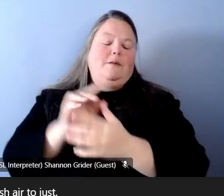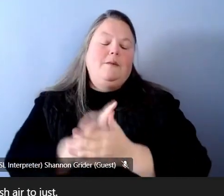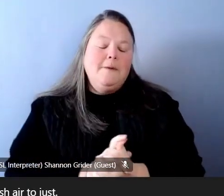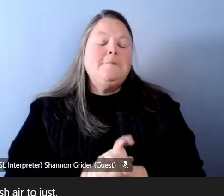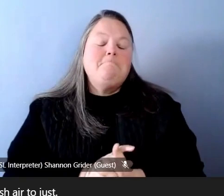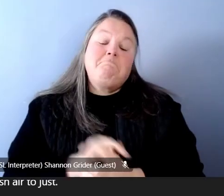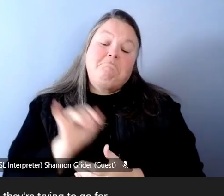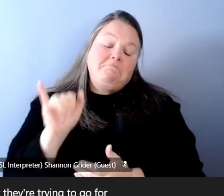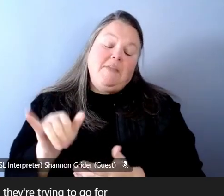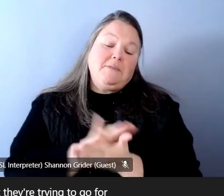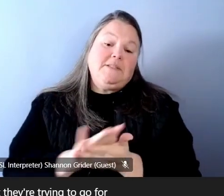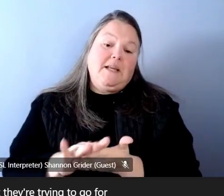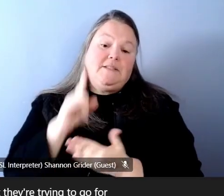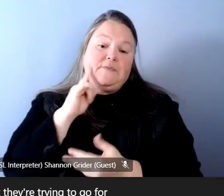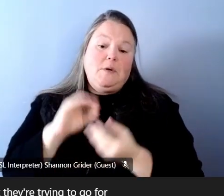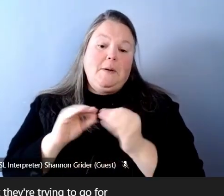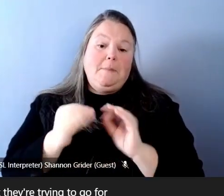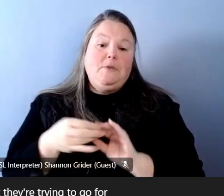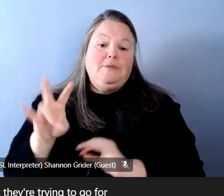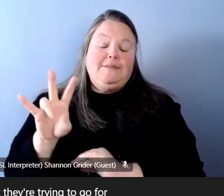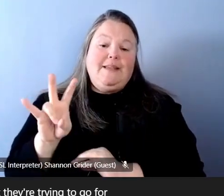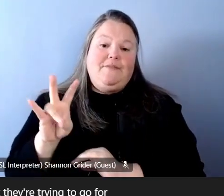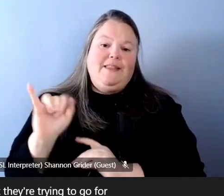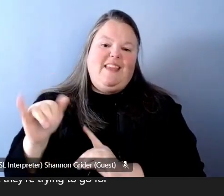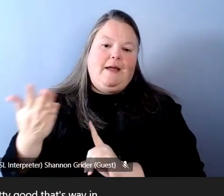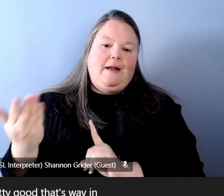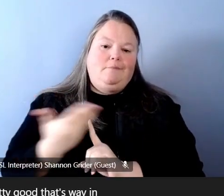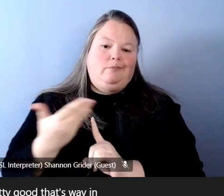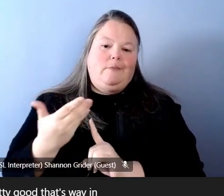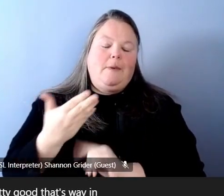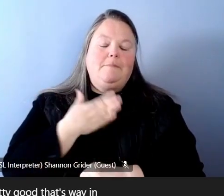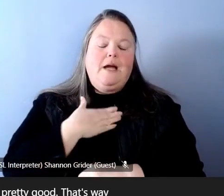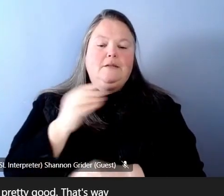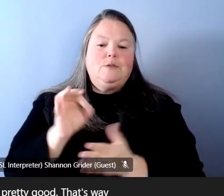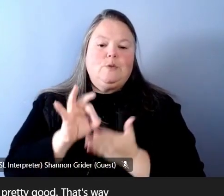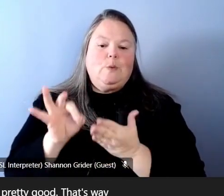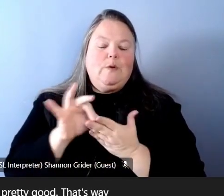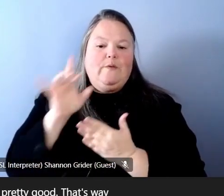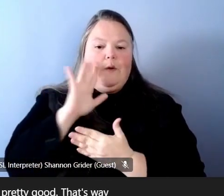And that was something pretty good that swayed my score for the narrative.